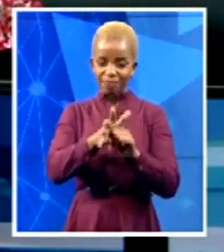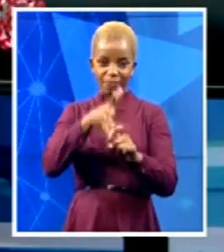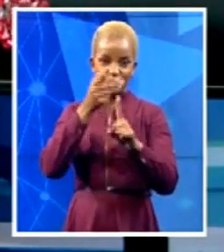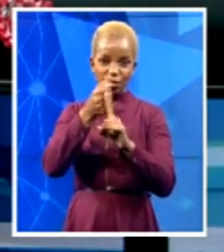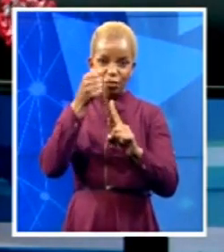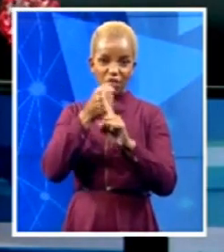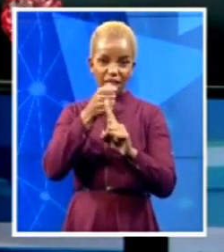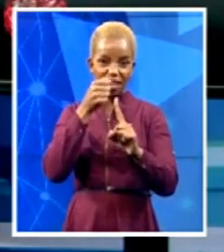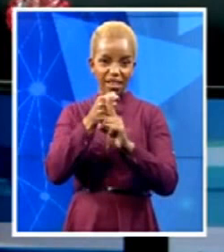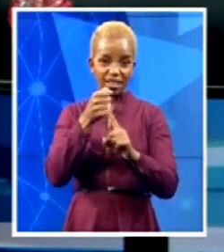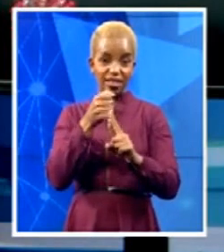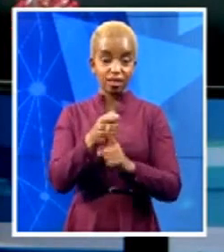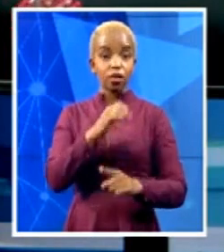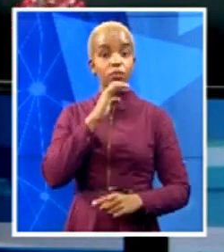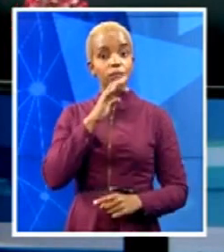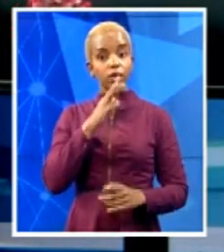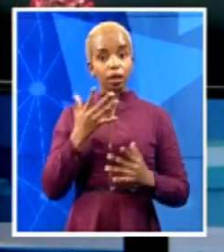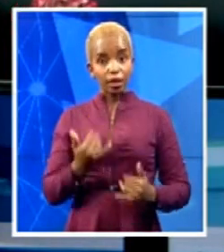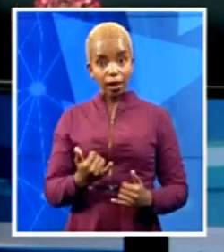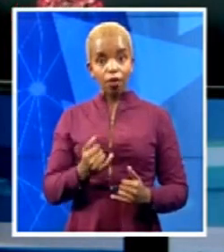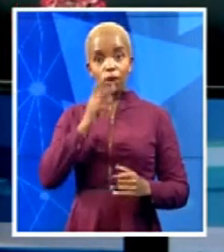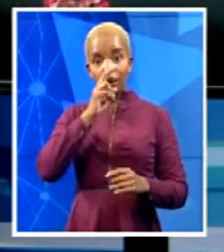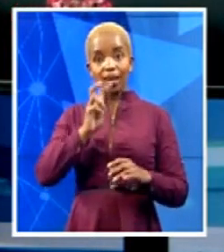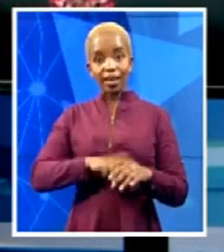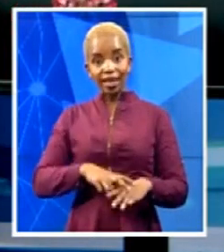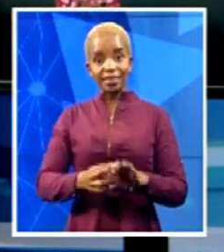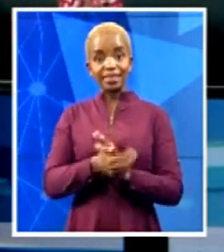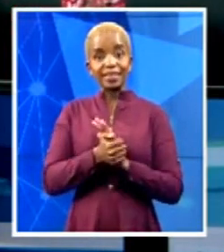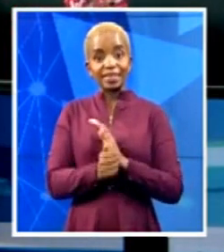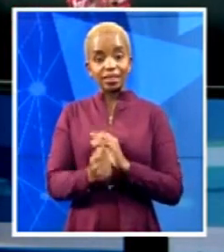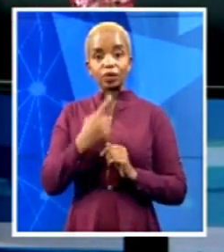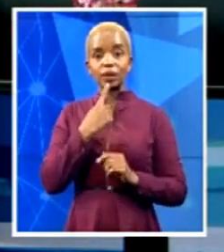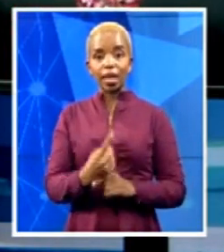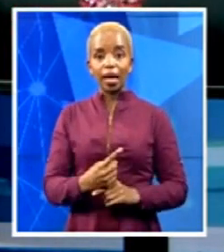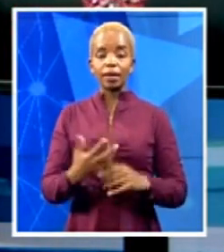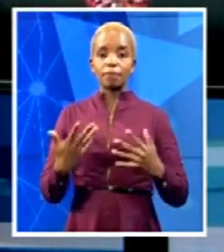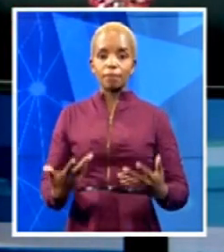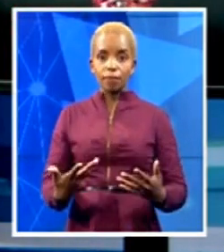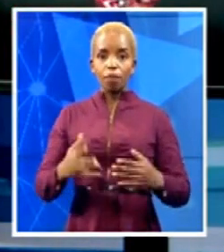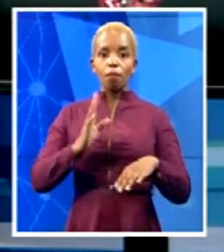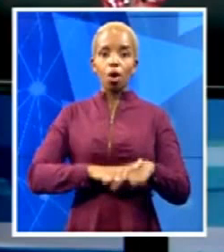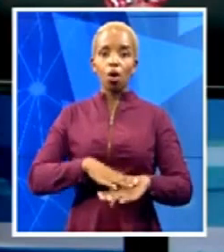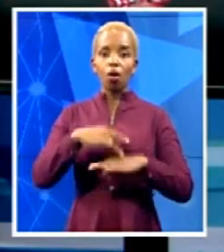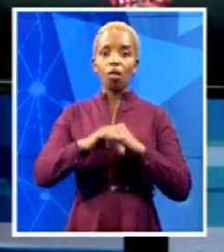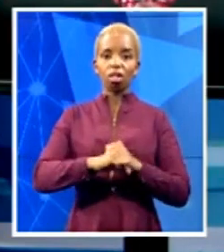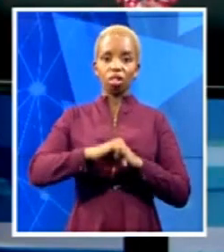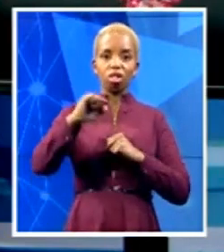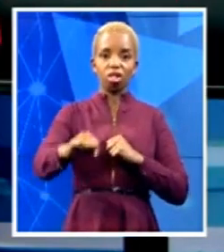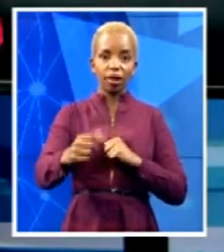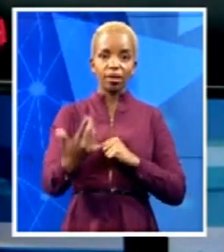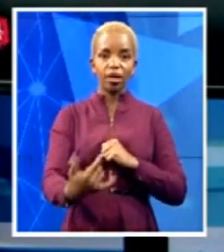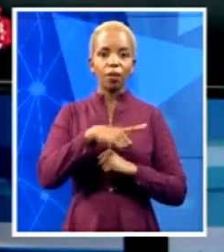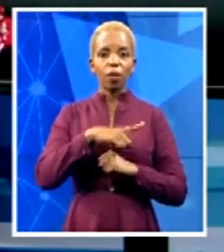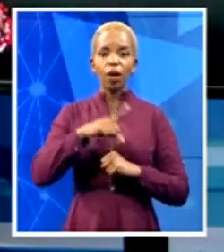then extend this process to come and test people in the food services. How do you suggest we go about this?